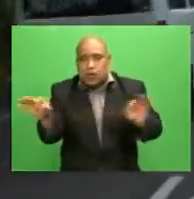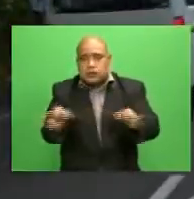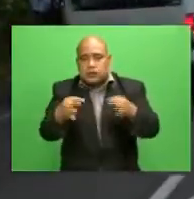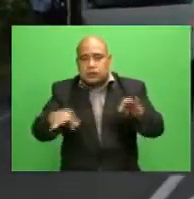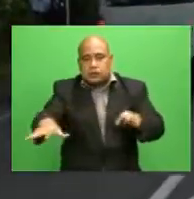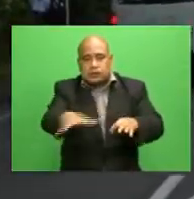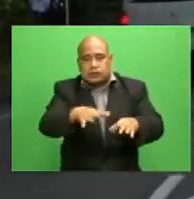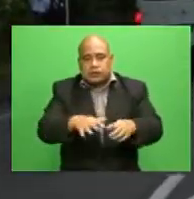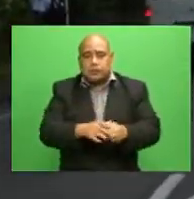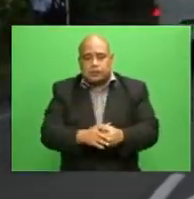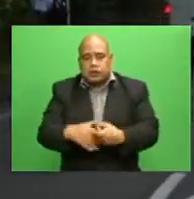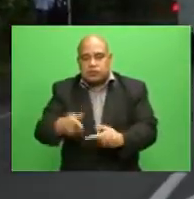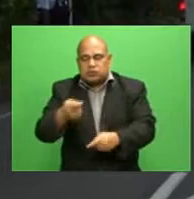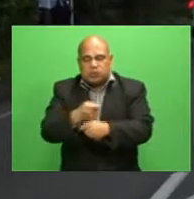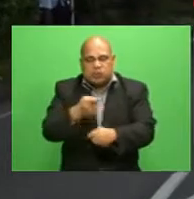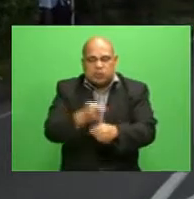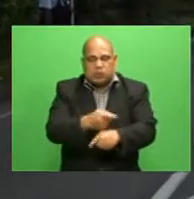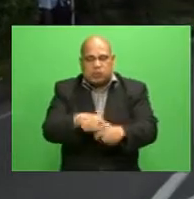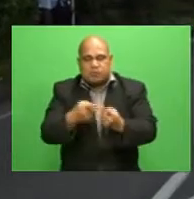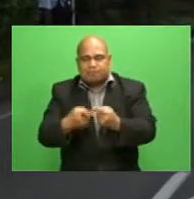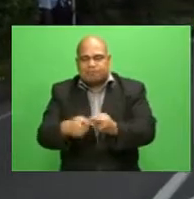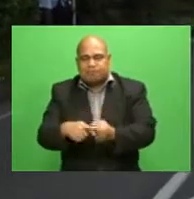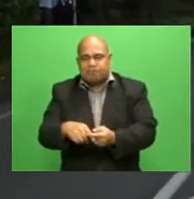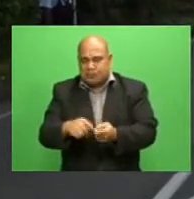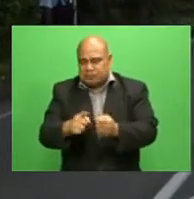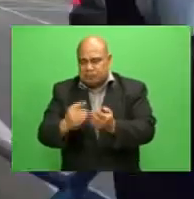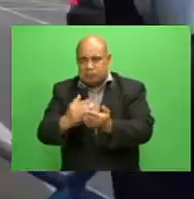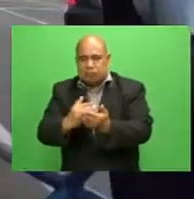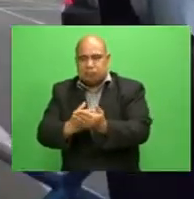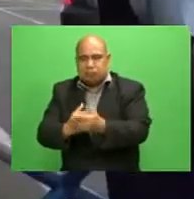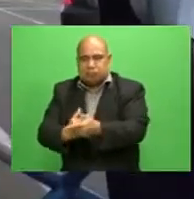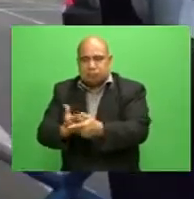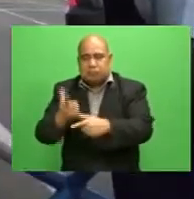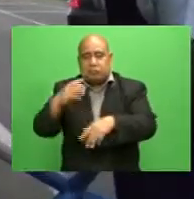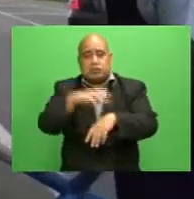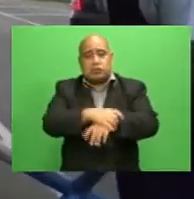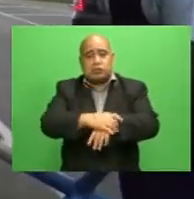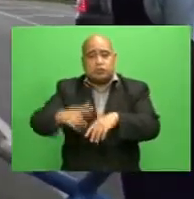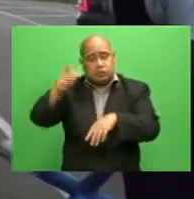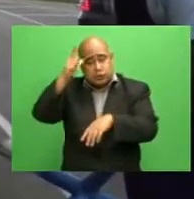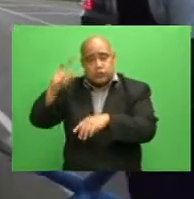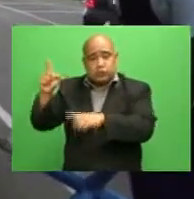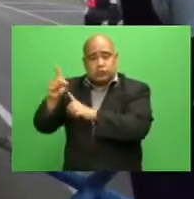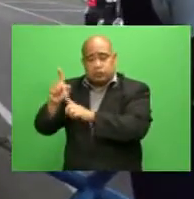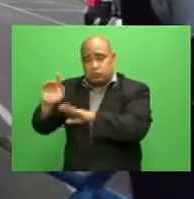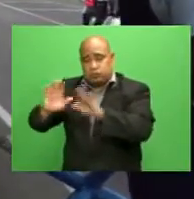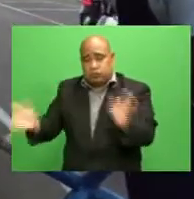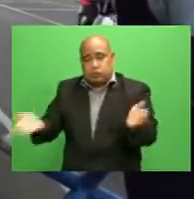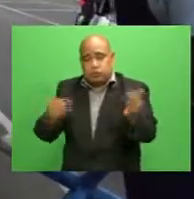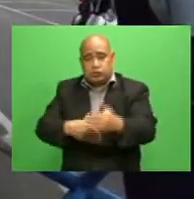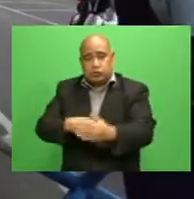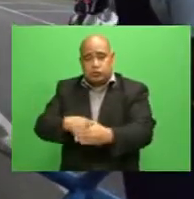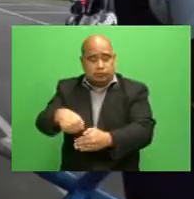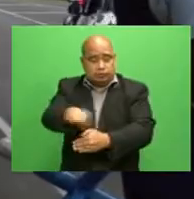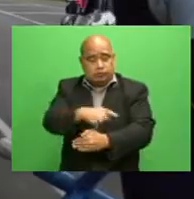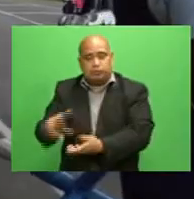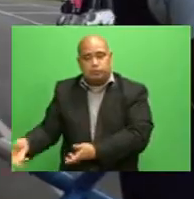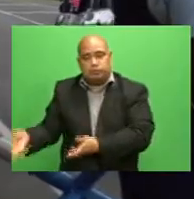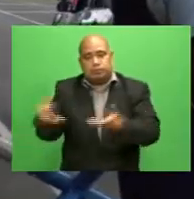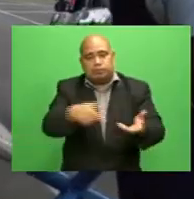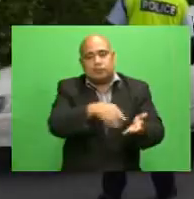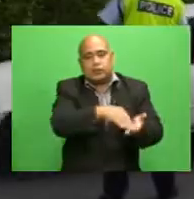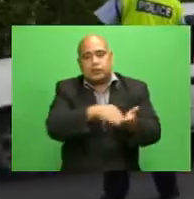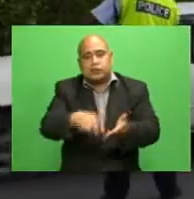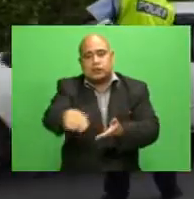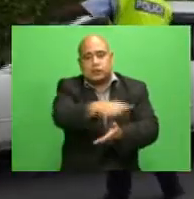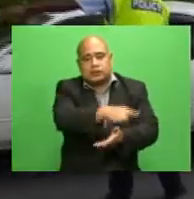Police Commissioner Brigadier General Siti Venigilio says the packs will help lighten the load of all police officers as they continue to do their best